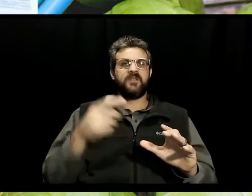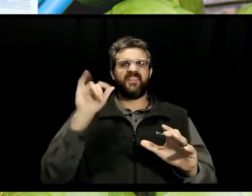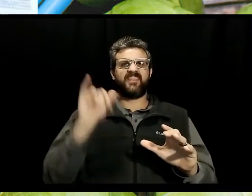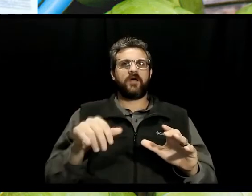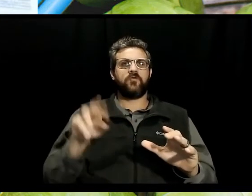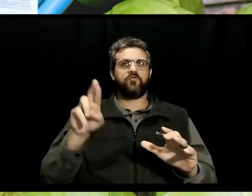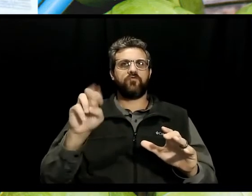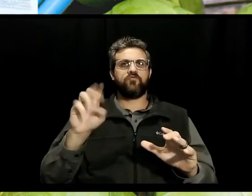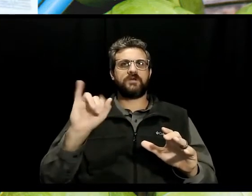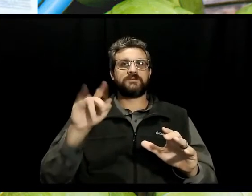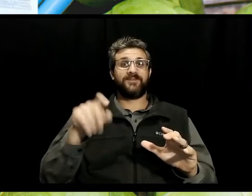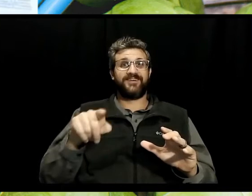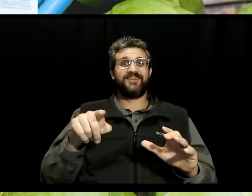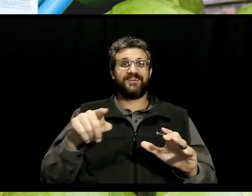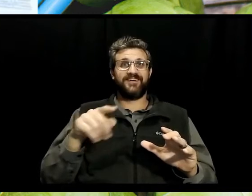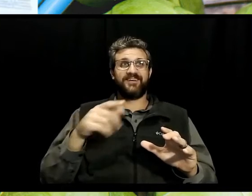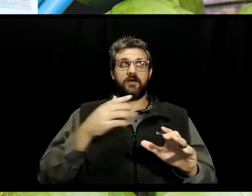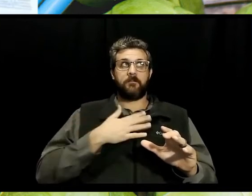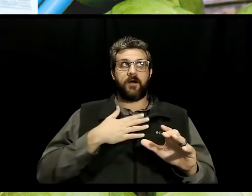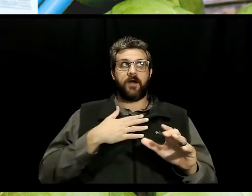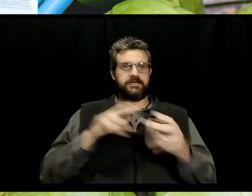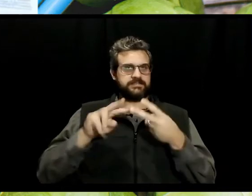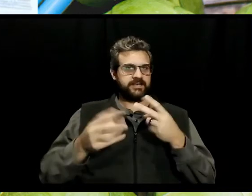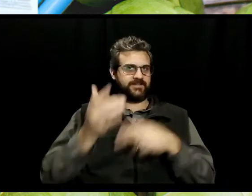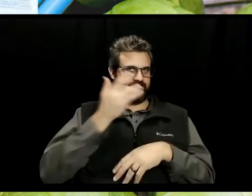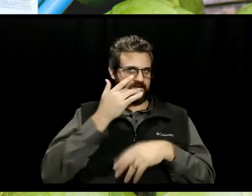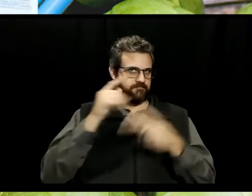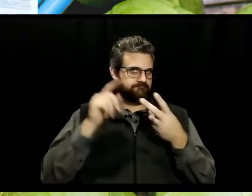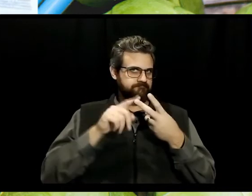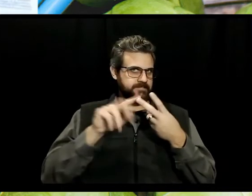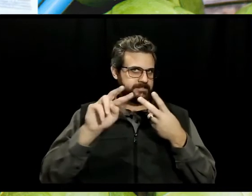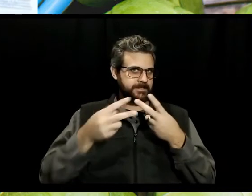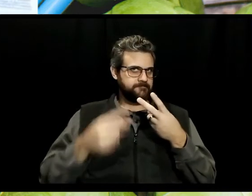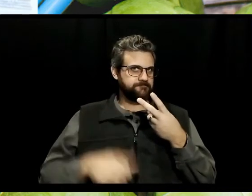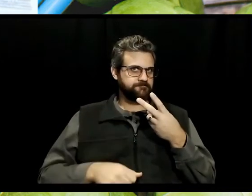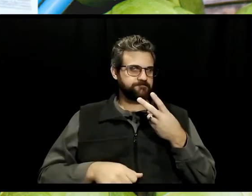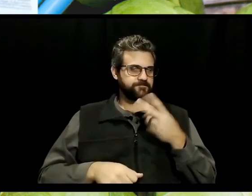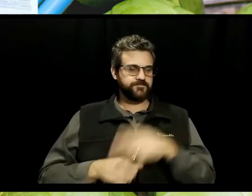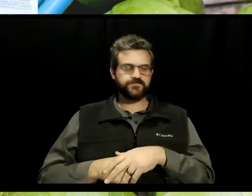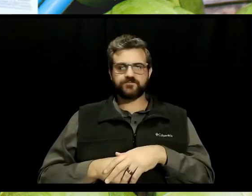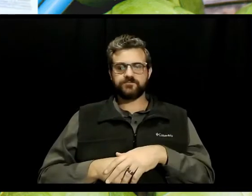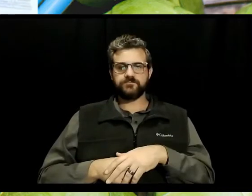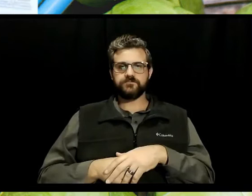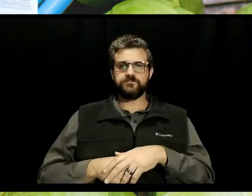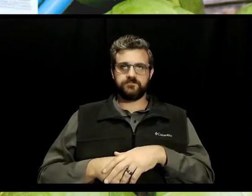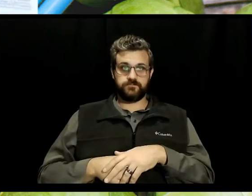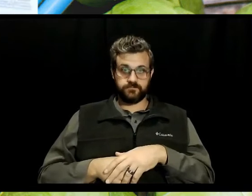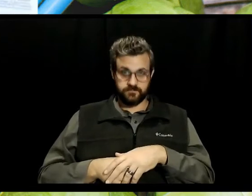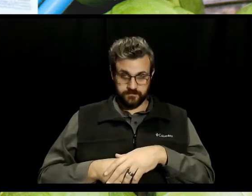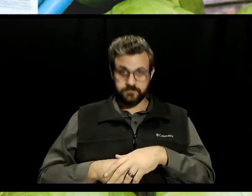is, like I said, it's my number 2 favorite way to eat Brussels sprouts. All righty, so